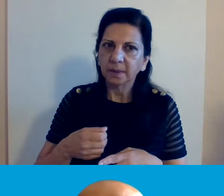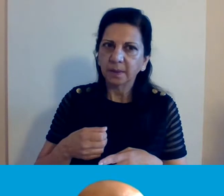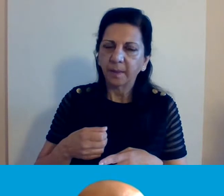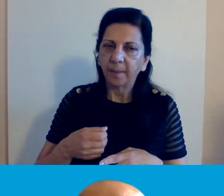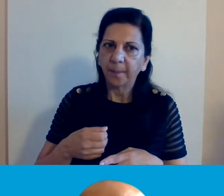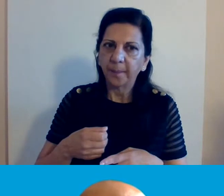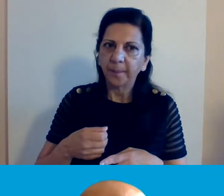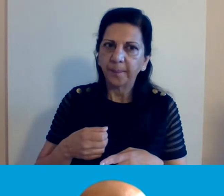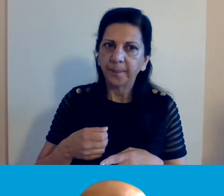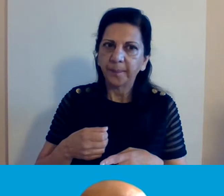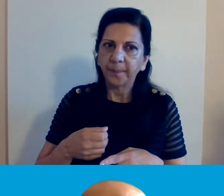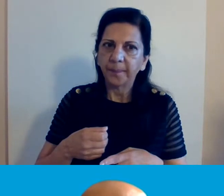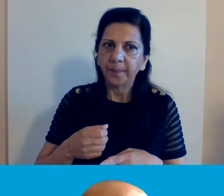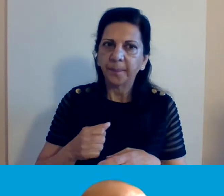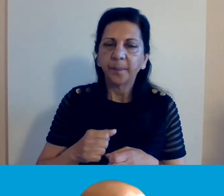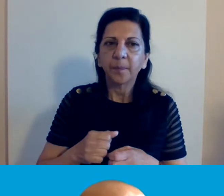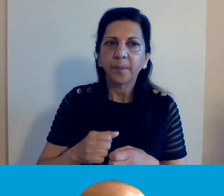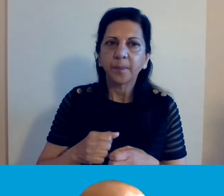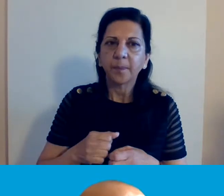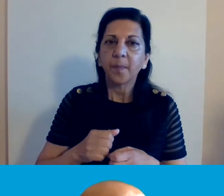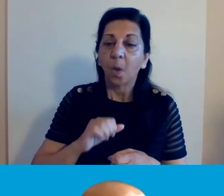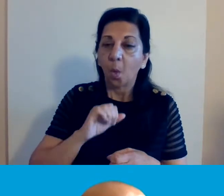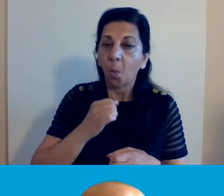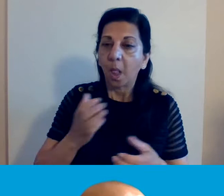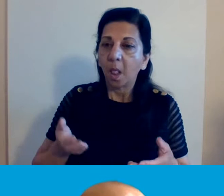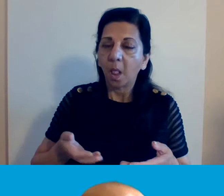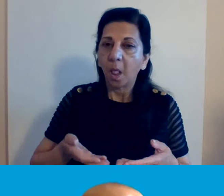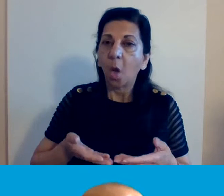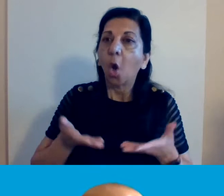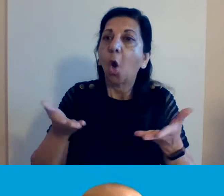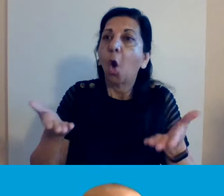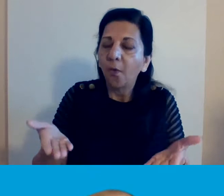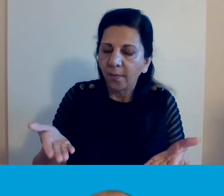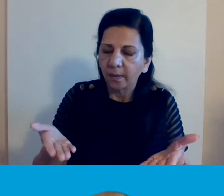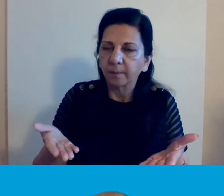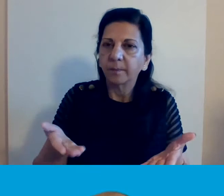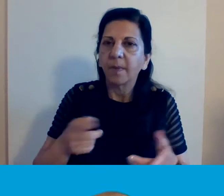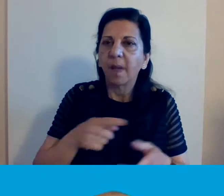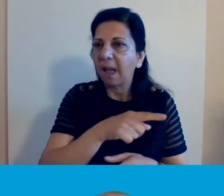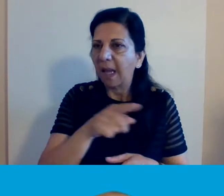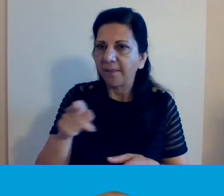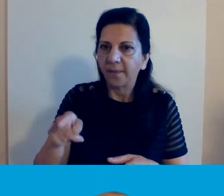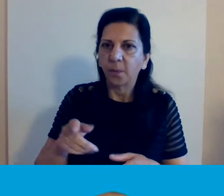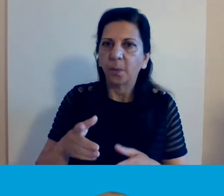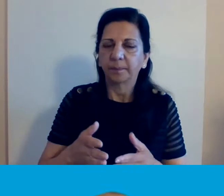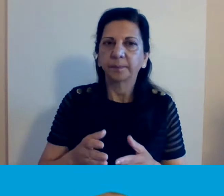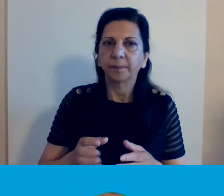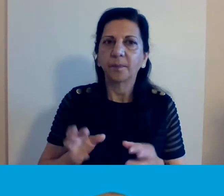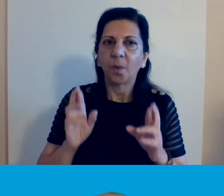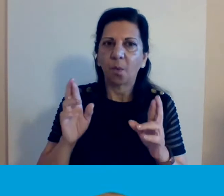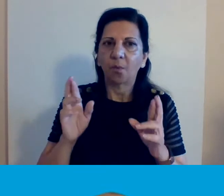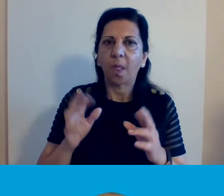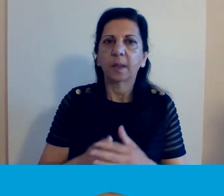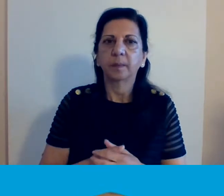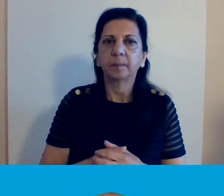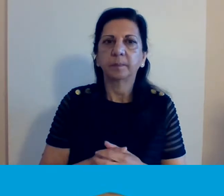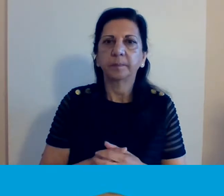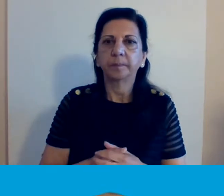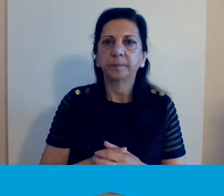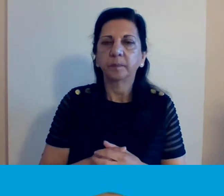wider cohort of people being offered the immunisation. So I hope that'll be the case, definitely. Moving